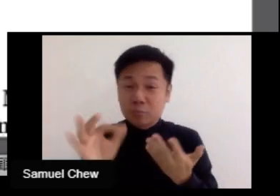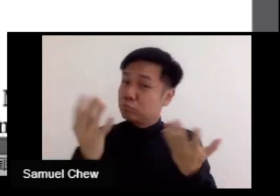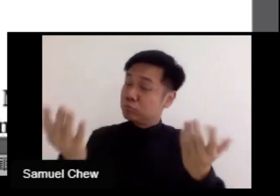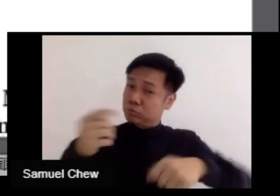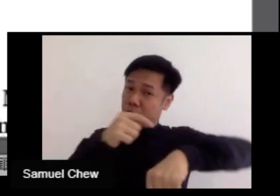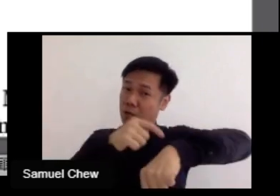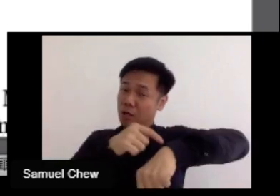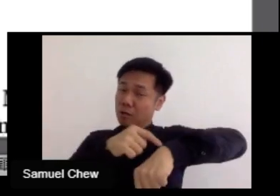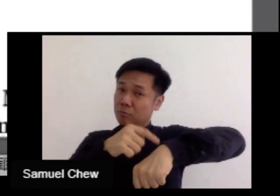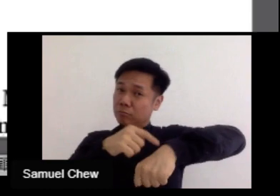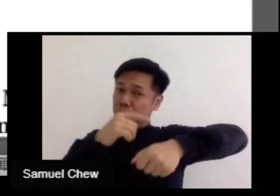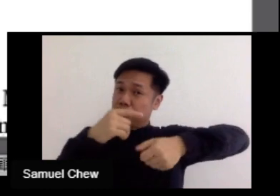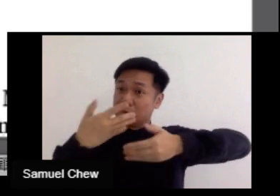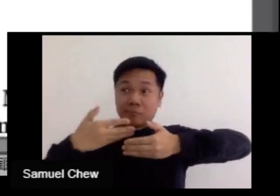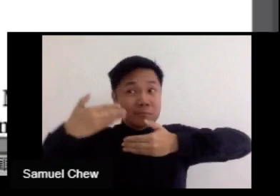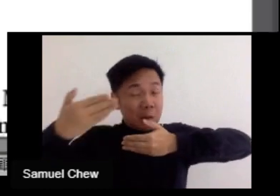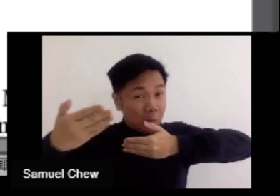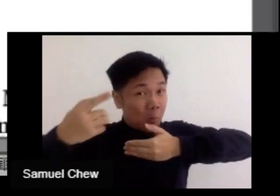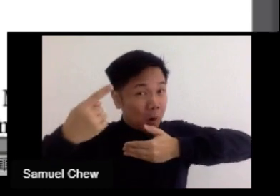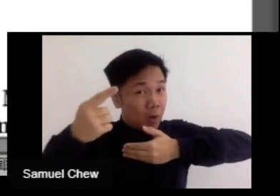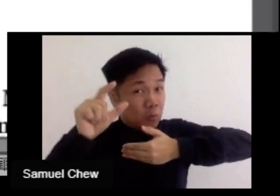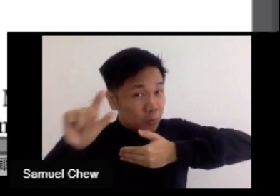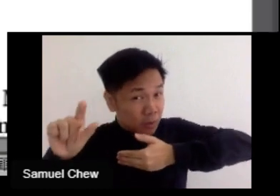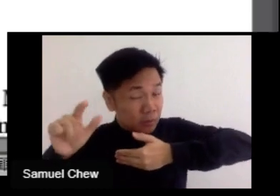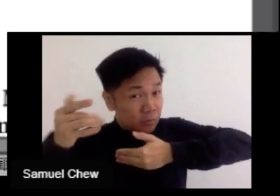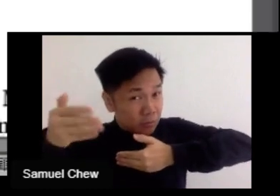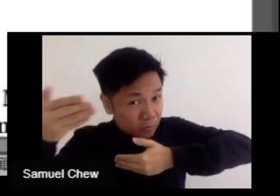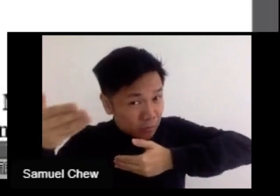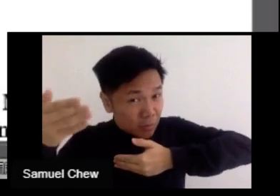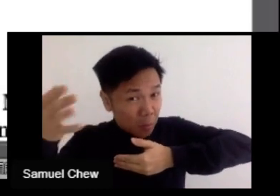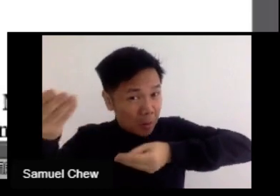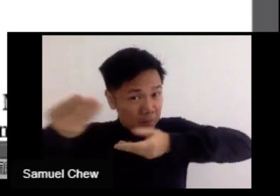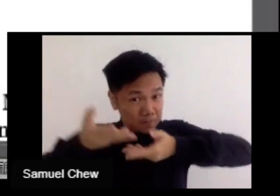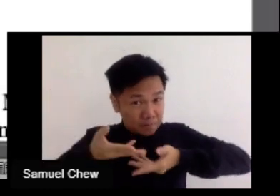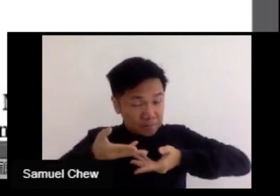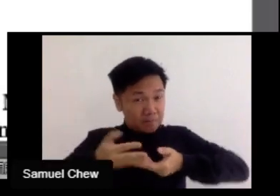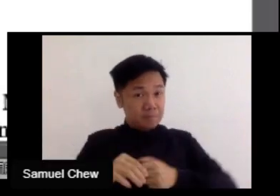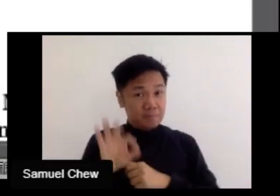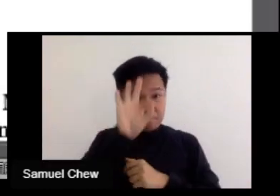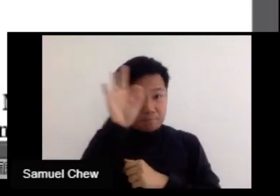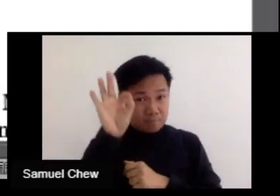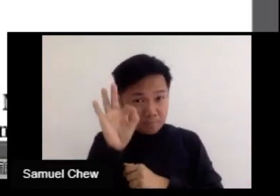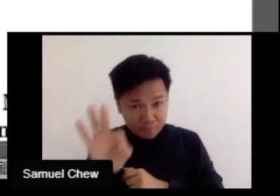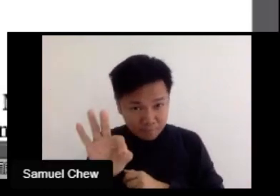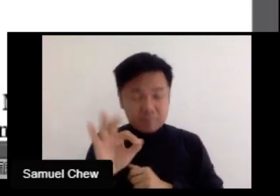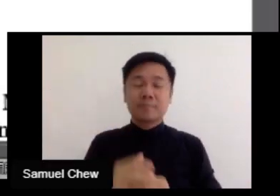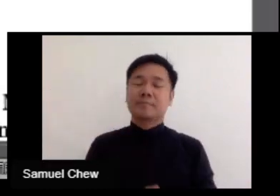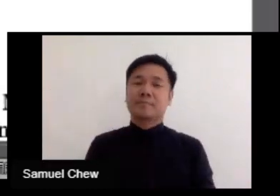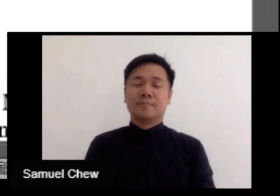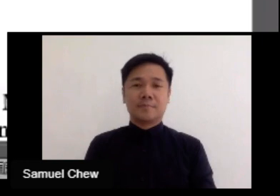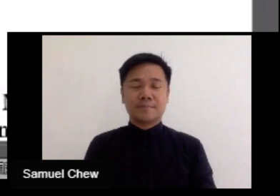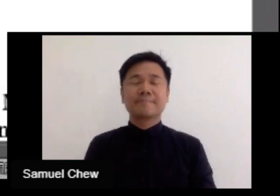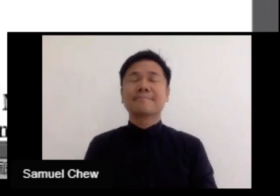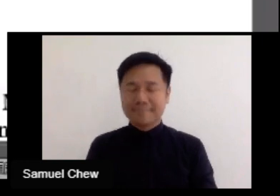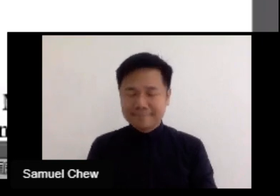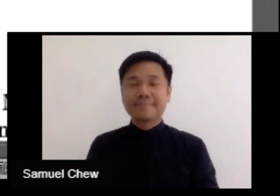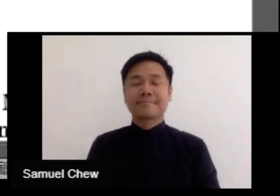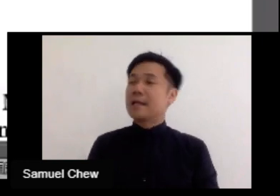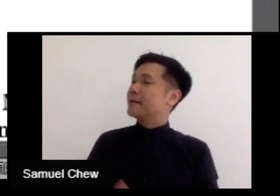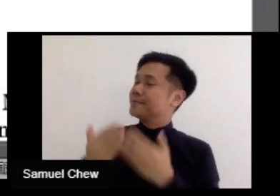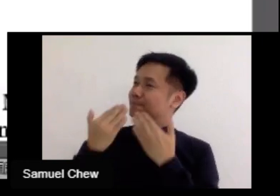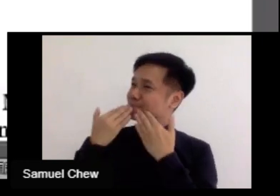the for receiving the draft chair summary. Thank you. Thank you very much for